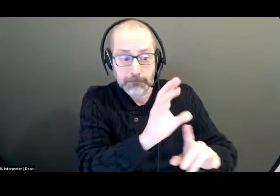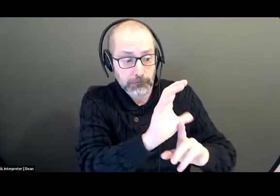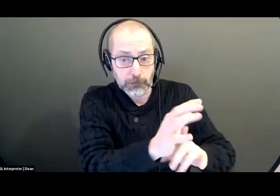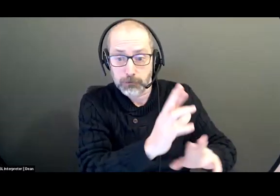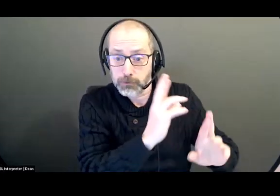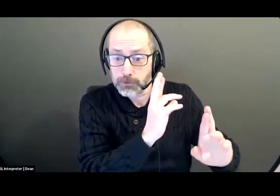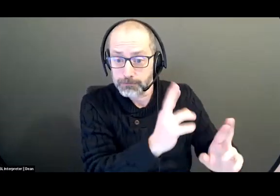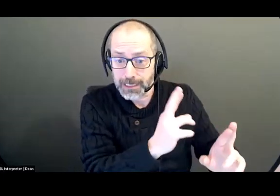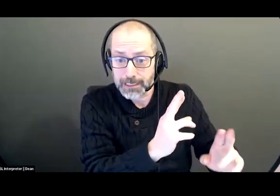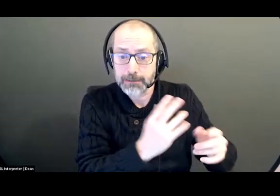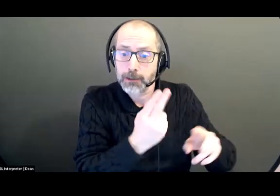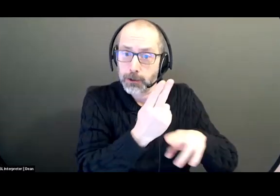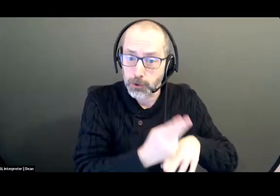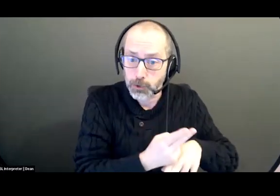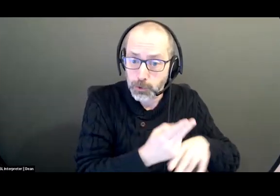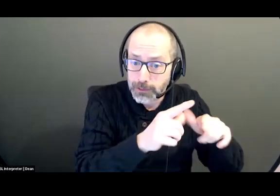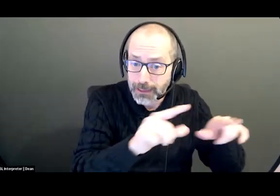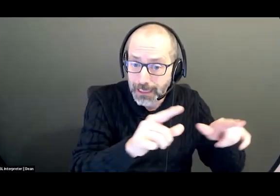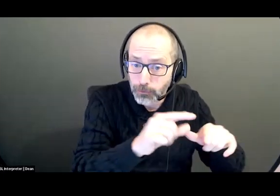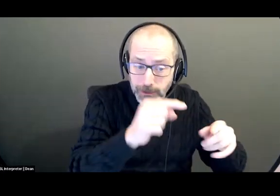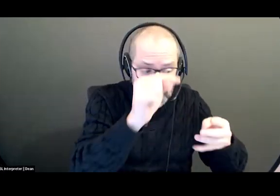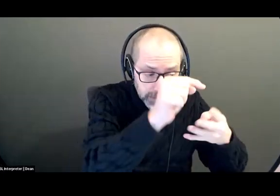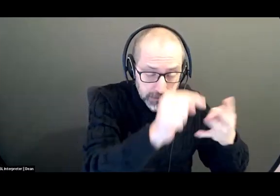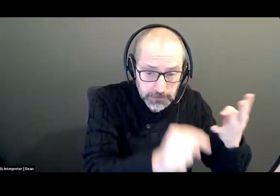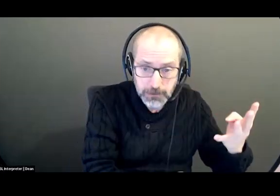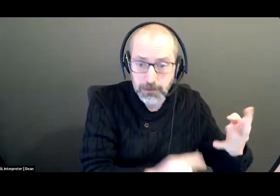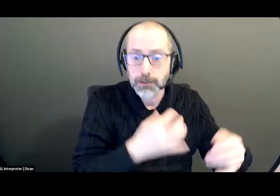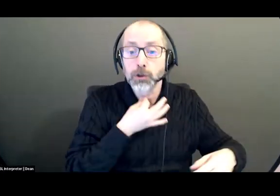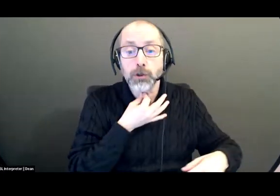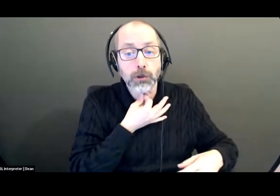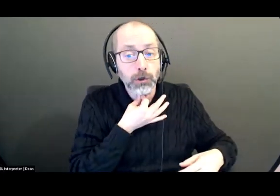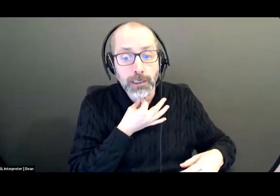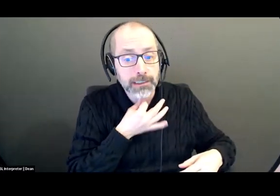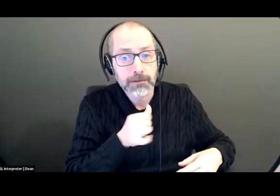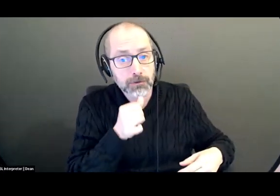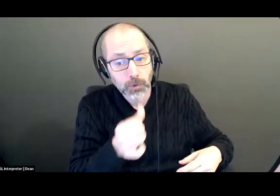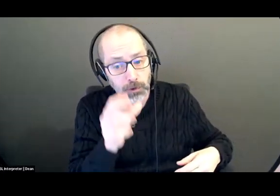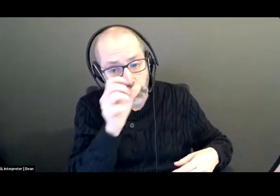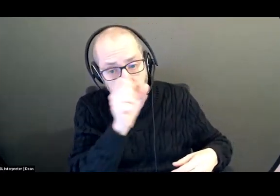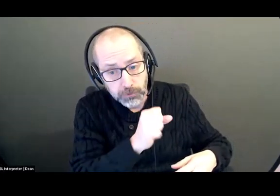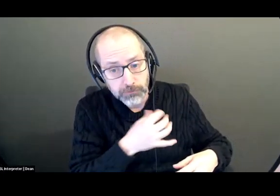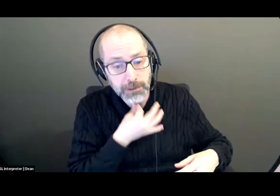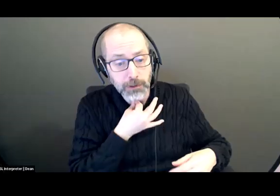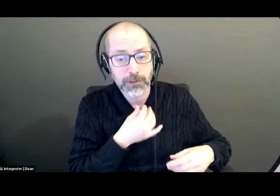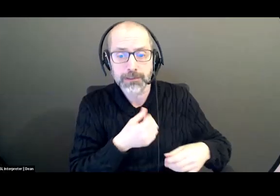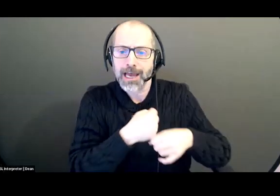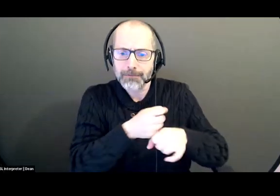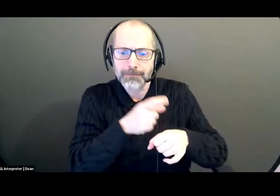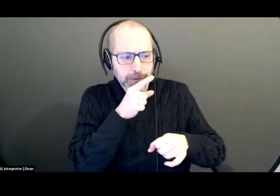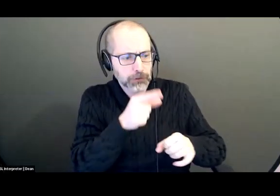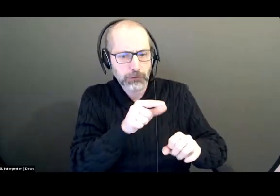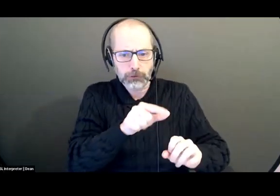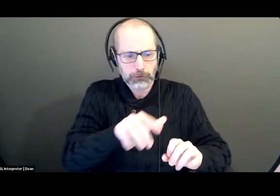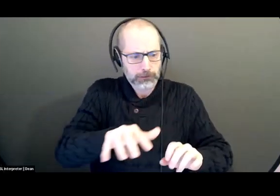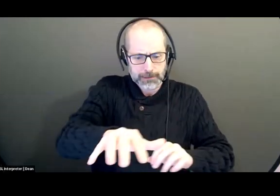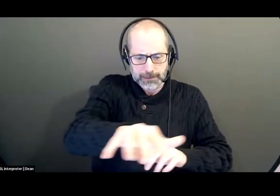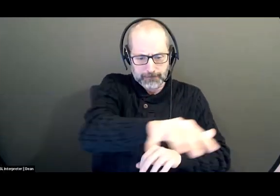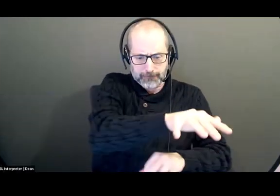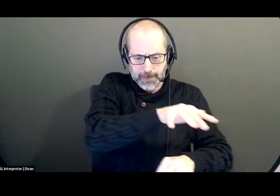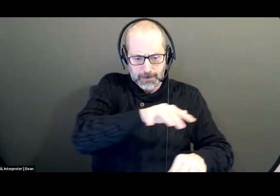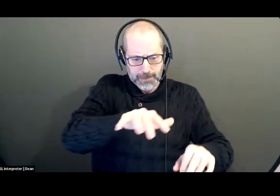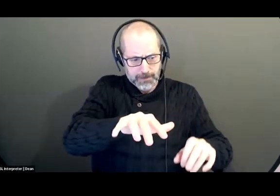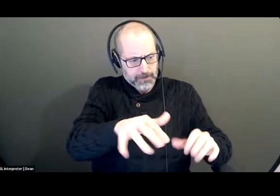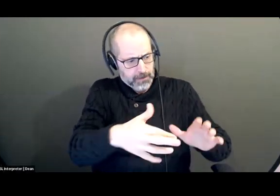Simply put, meaningful actions such as respecting cultural practices, using specific language, being curious rather than